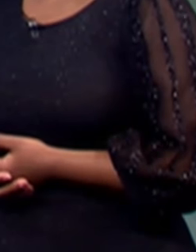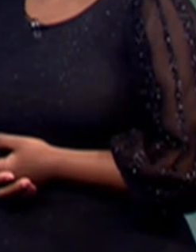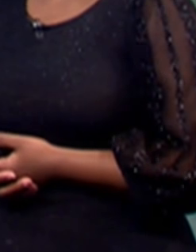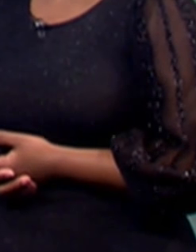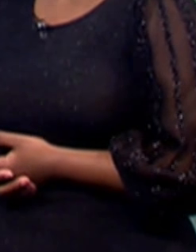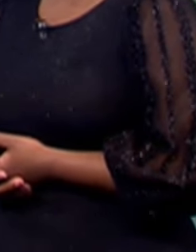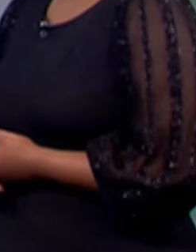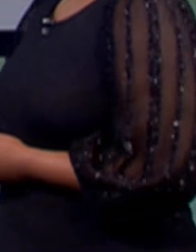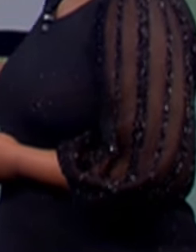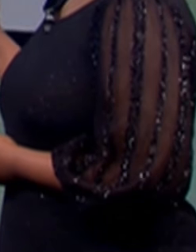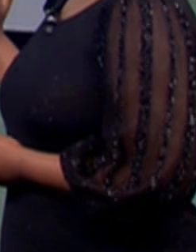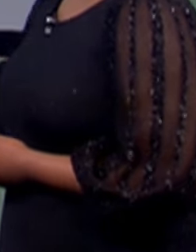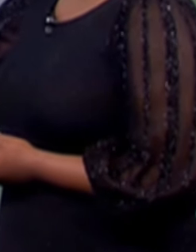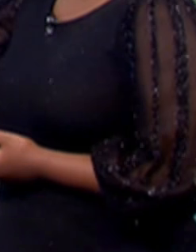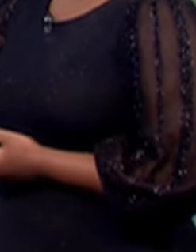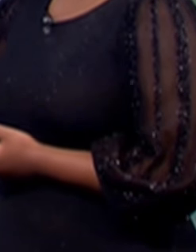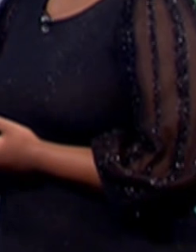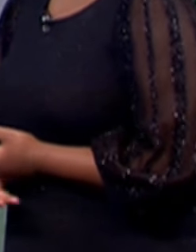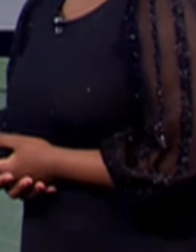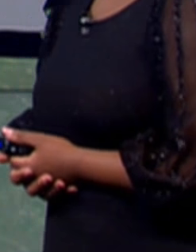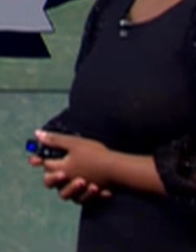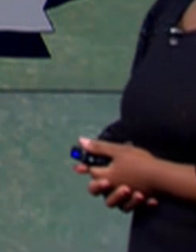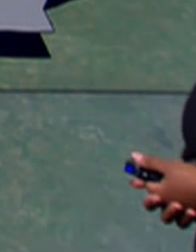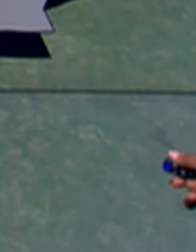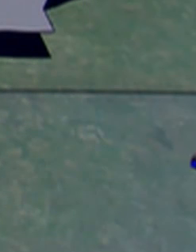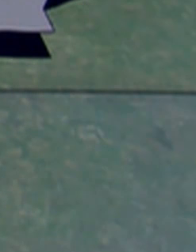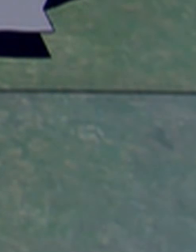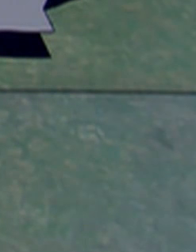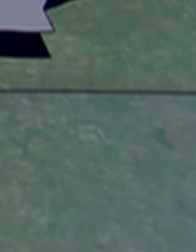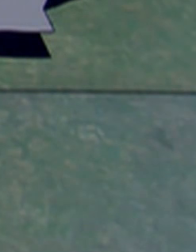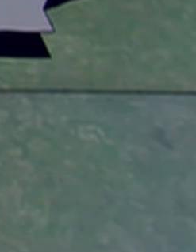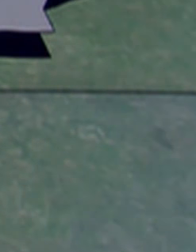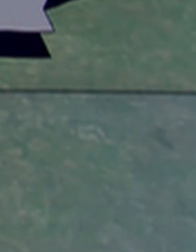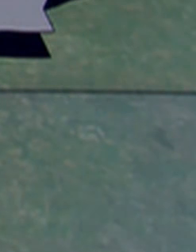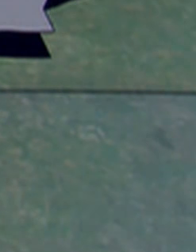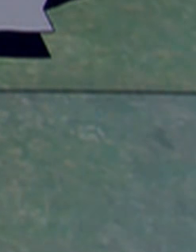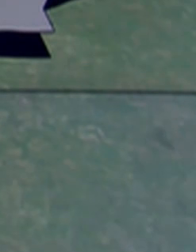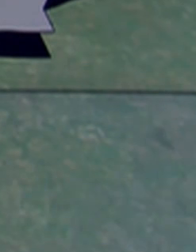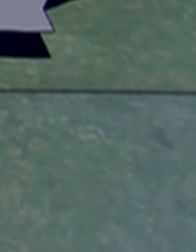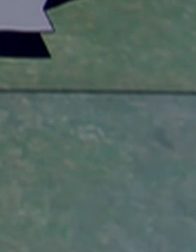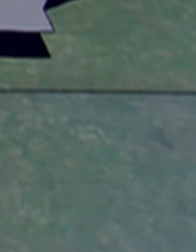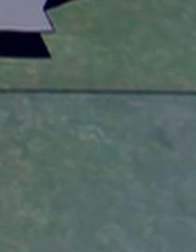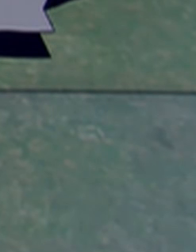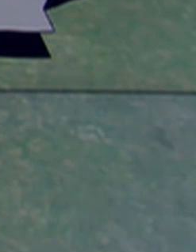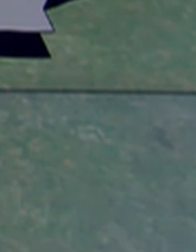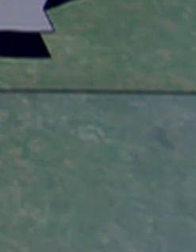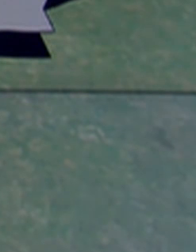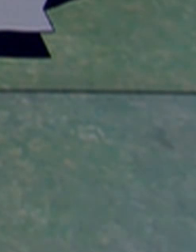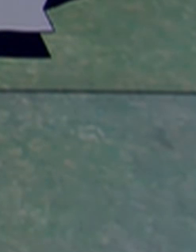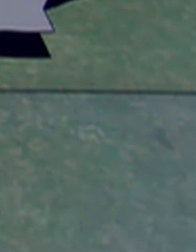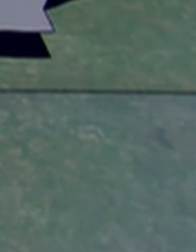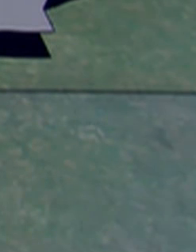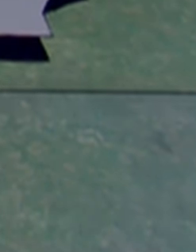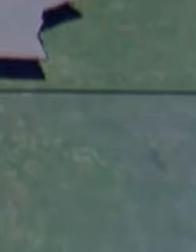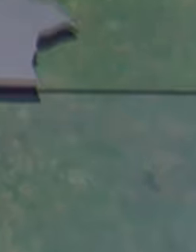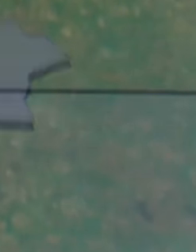rona tsa di-temperature tsa maemo a bosa ga re bela province ya Gauteng Pretoria e tla be ke me go digata di le 27 le bosupa fa Springs yone e tla be ke